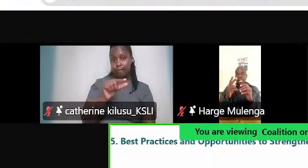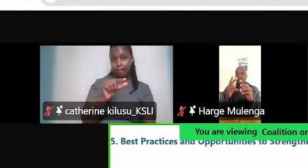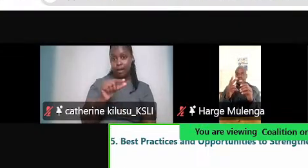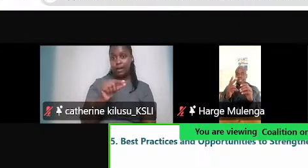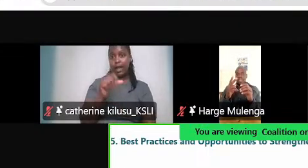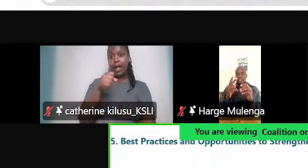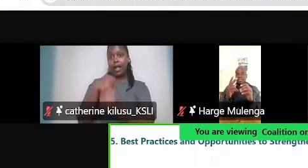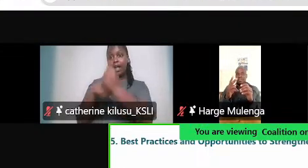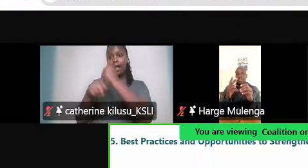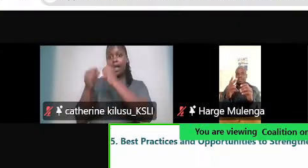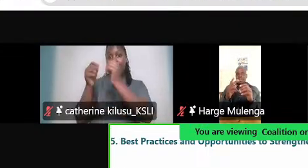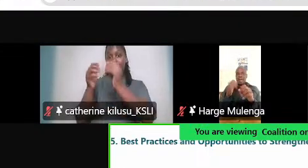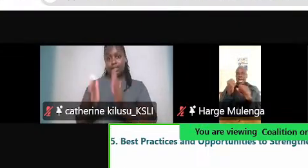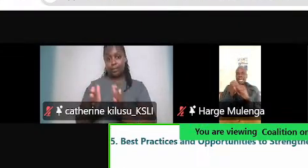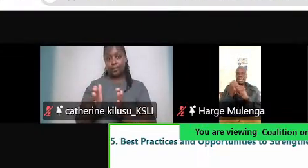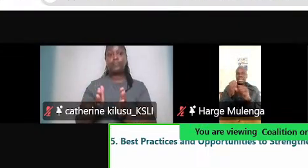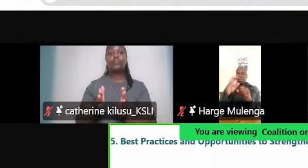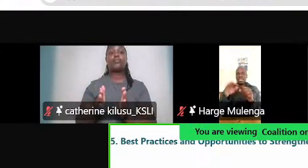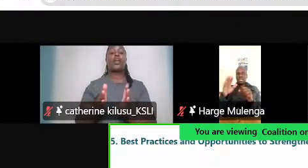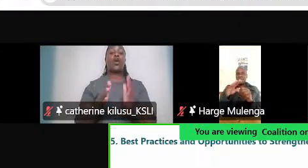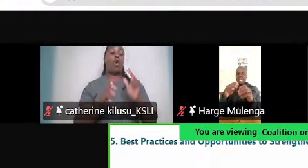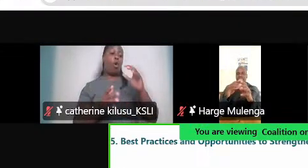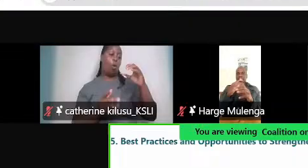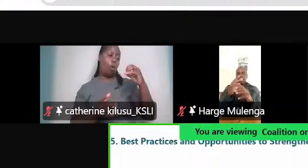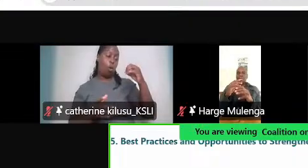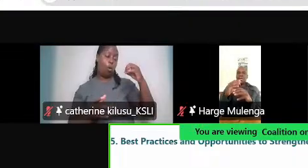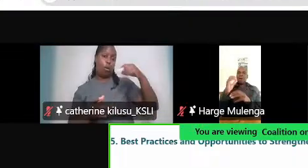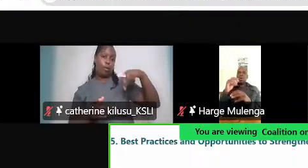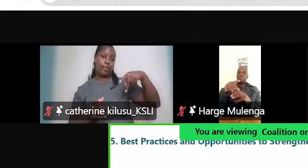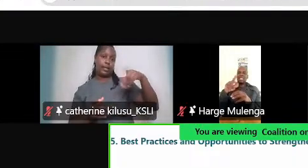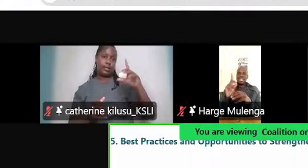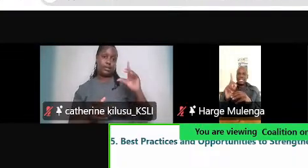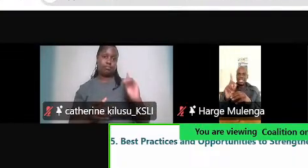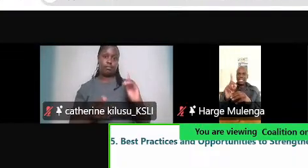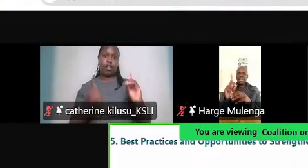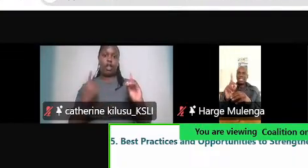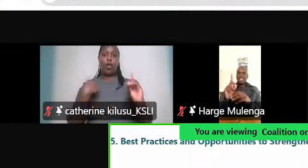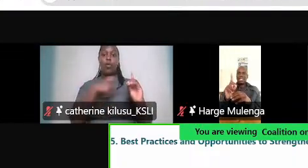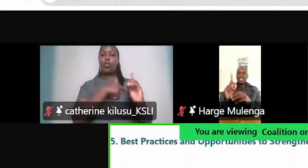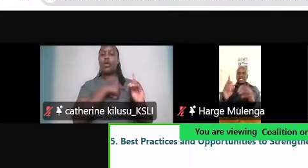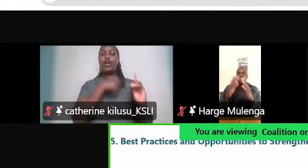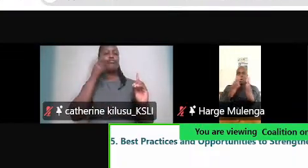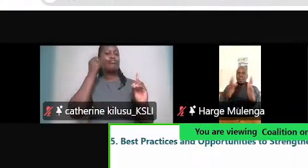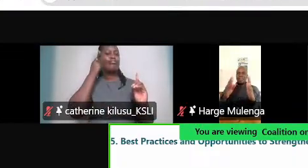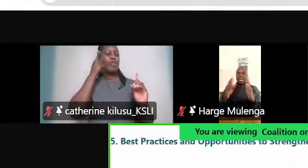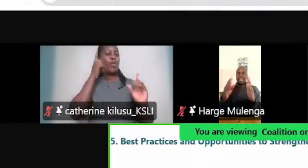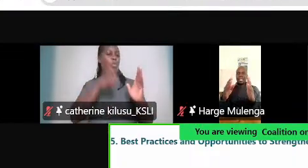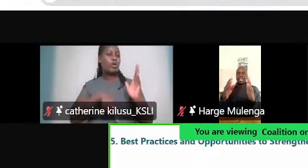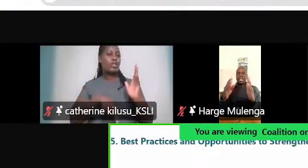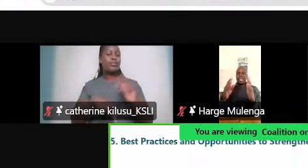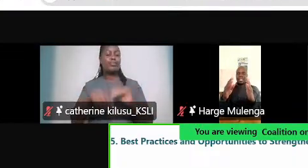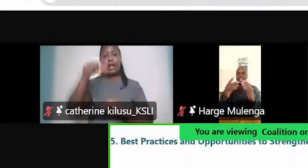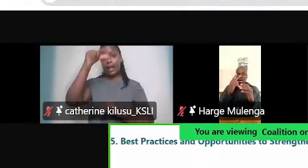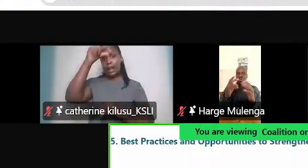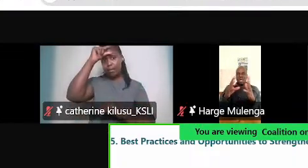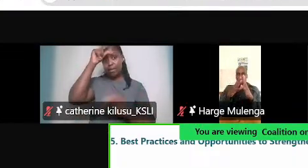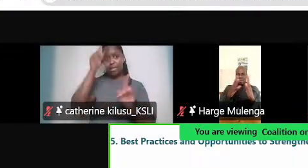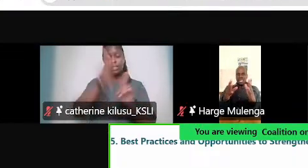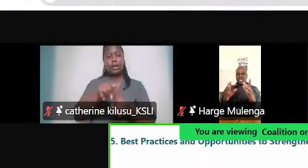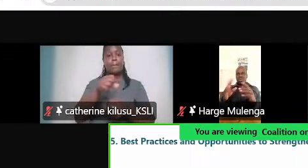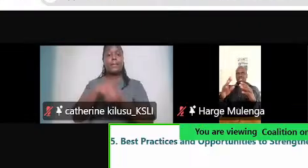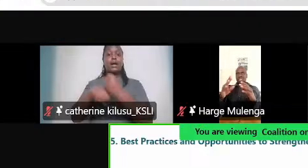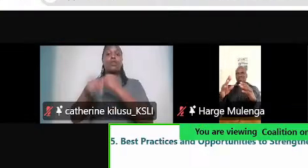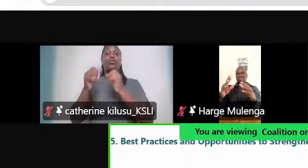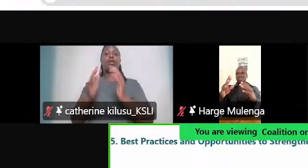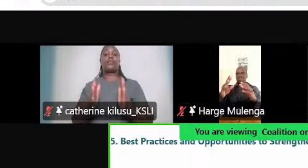the OPDs. So we realize that within the government and actors, it's important to have